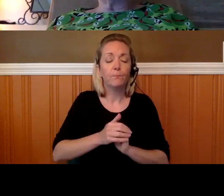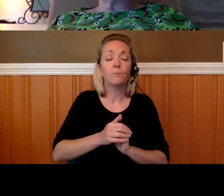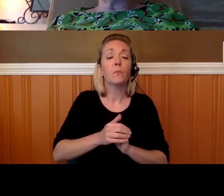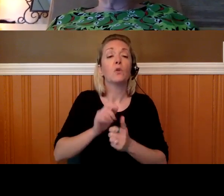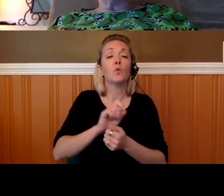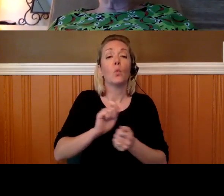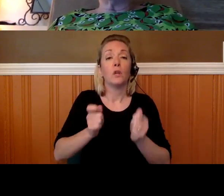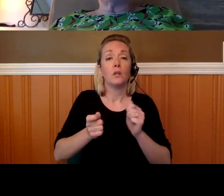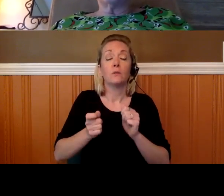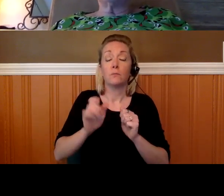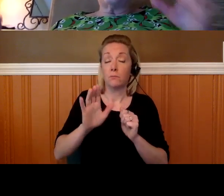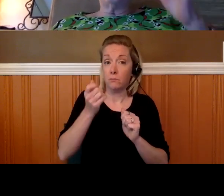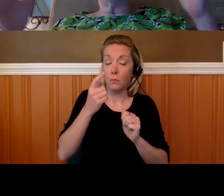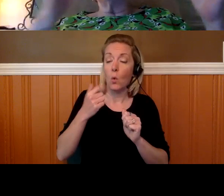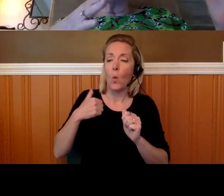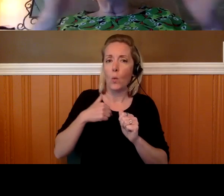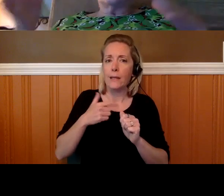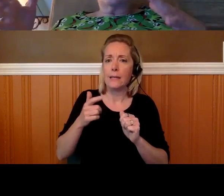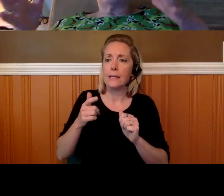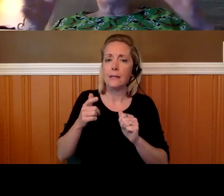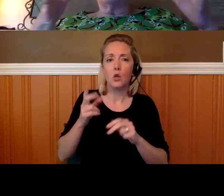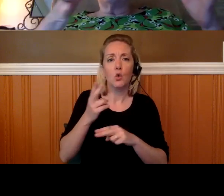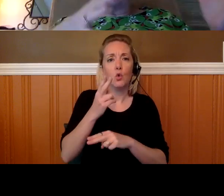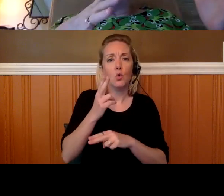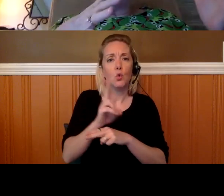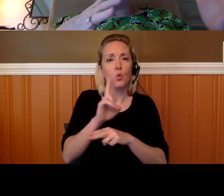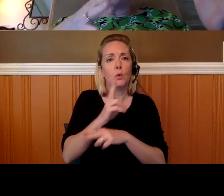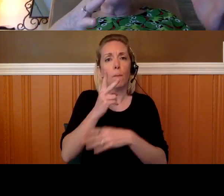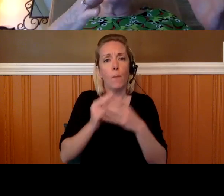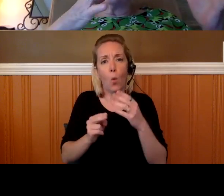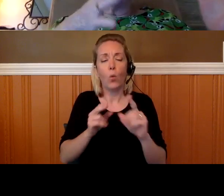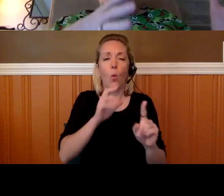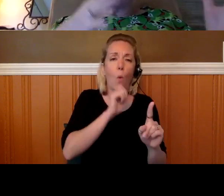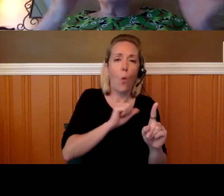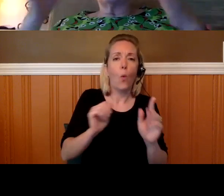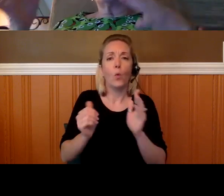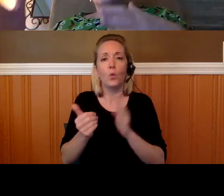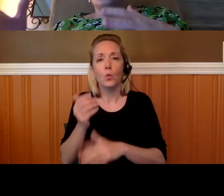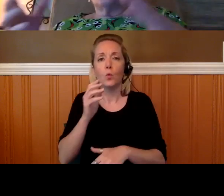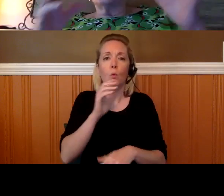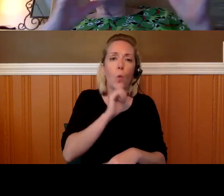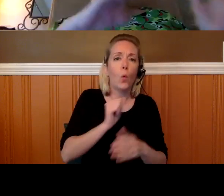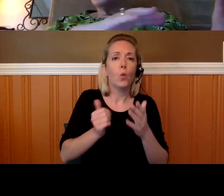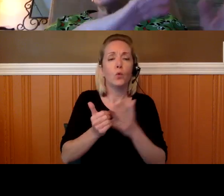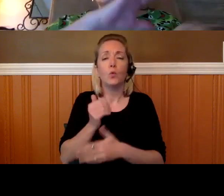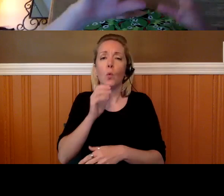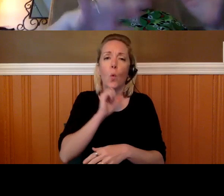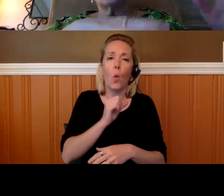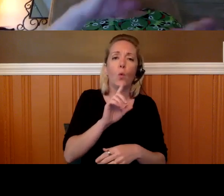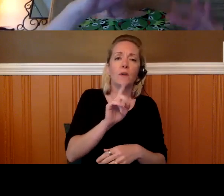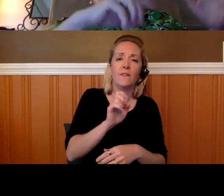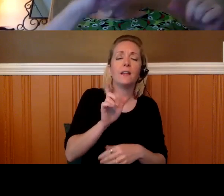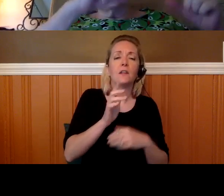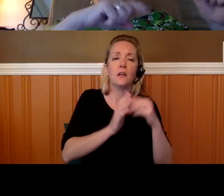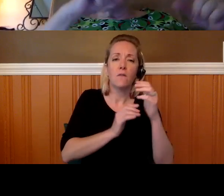we spent a lot of time going back and forth, the old device, the new device. The old one she was more comfortable with. She loved